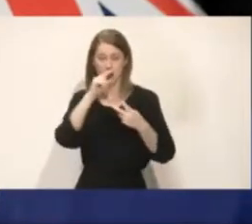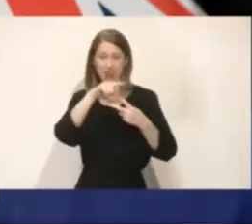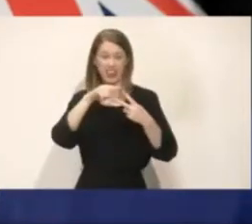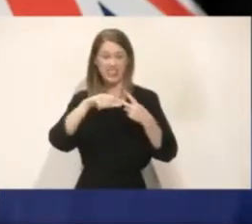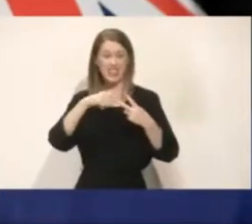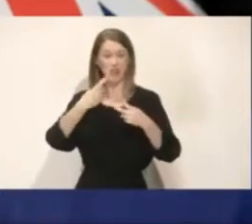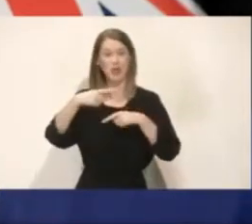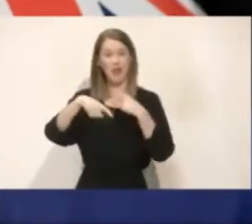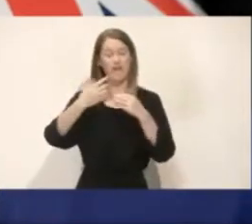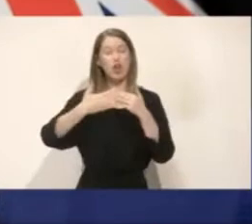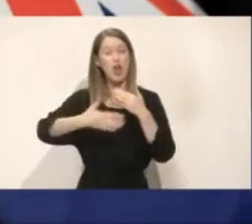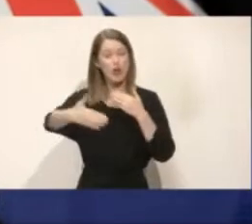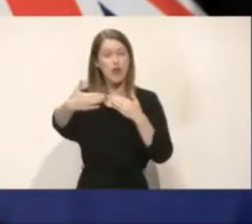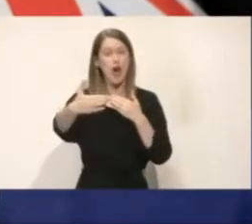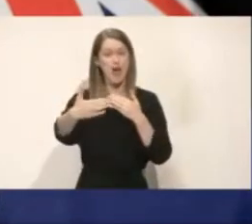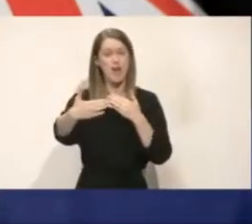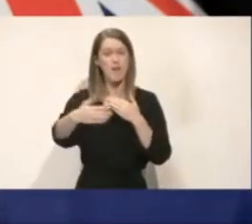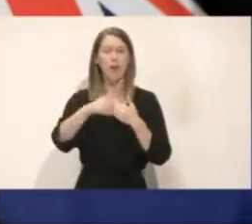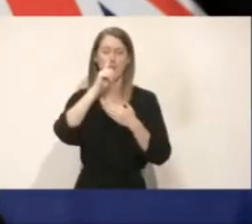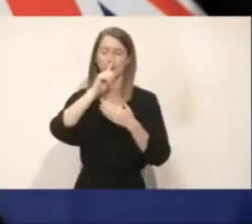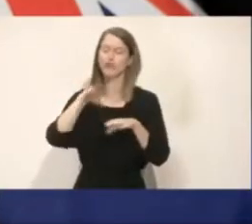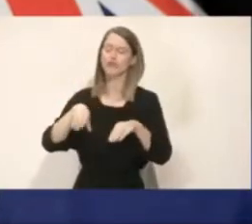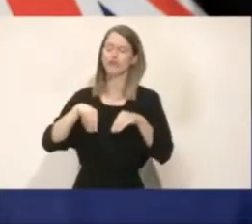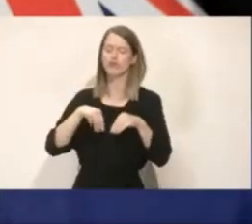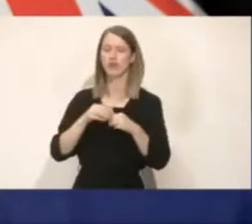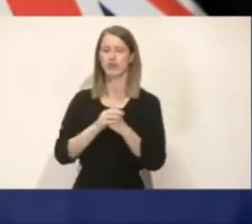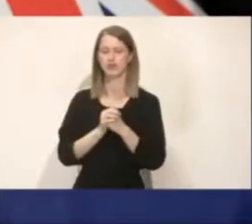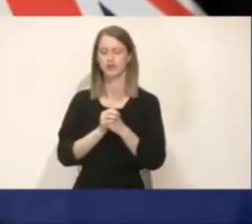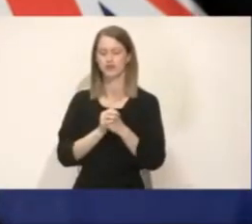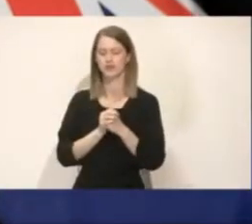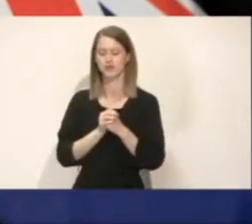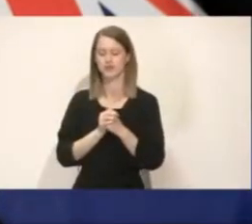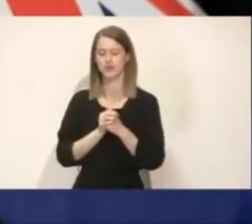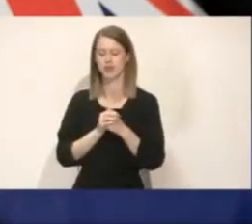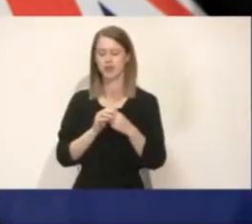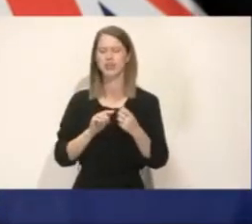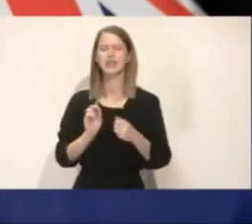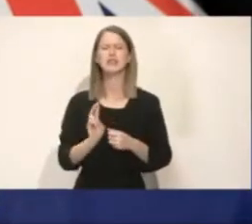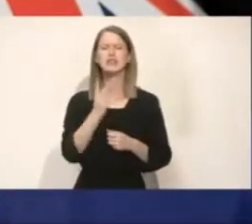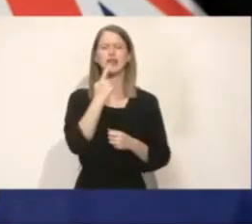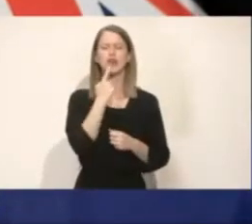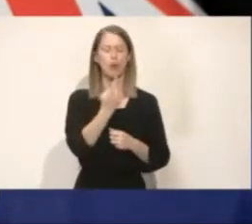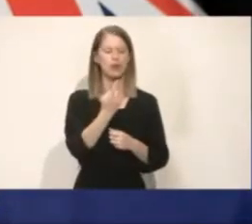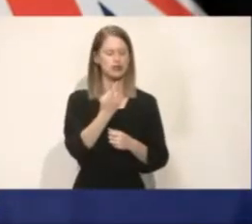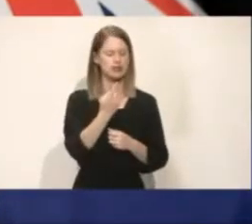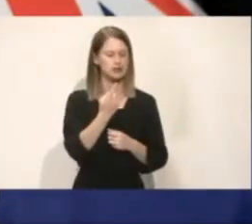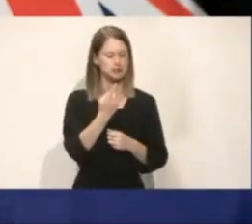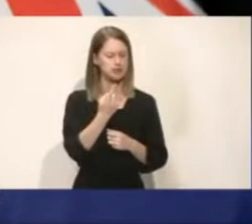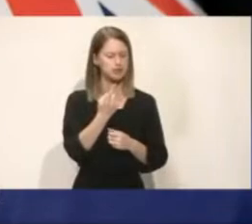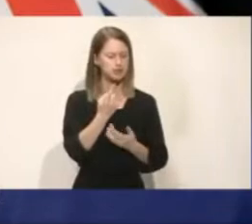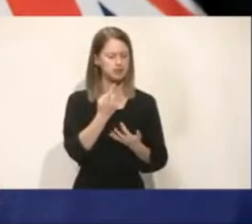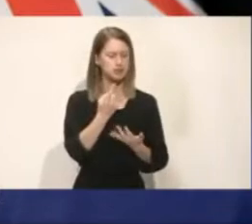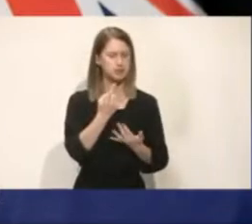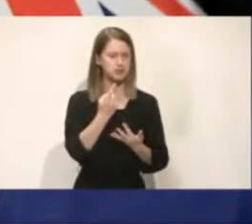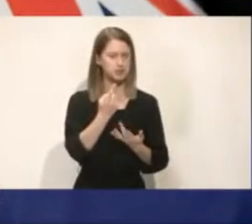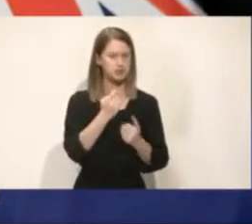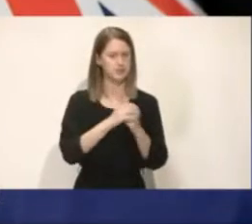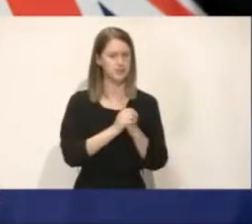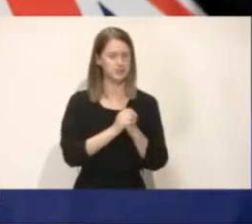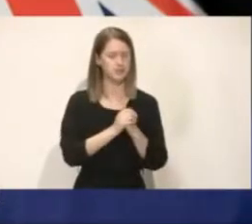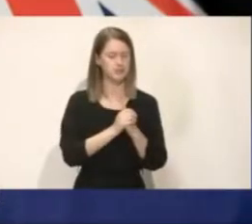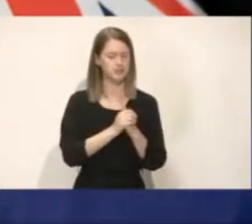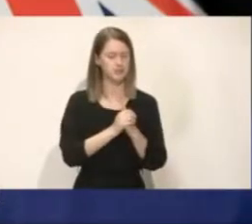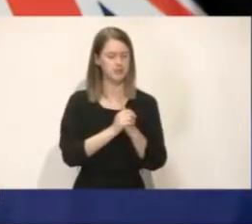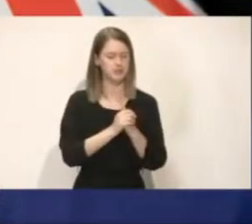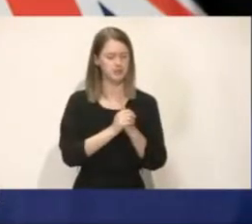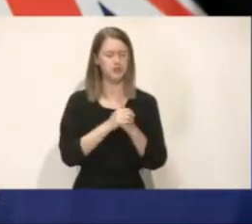have to keep up for a period of time. The second comment I would make just around this second issue is, I think one of the advantages of having